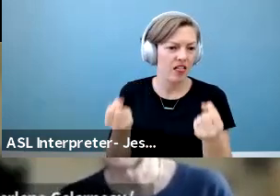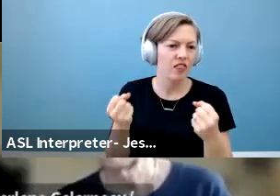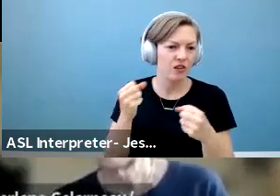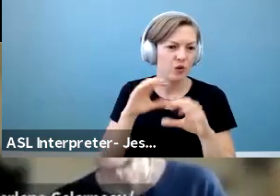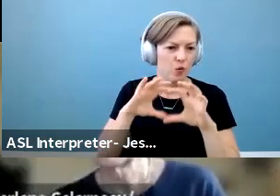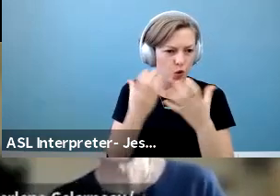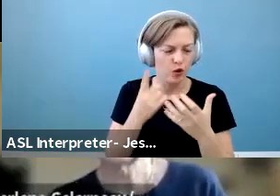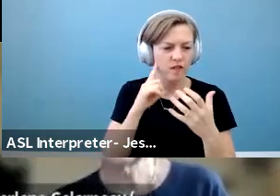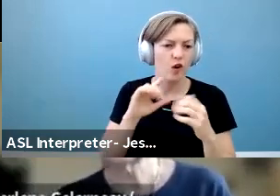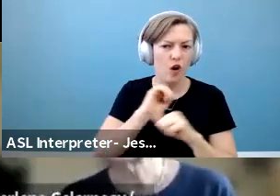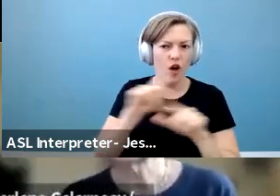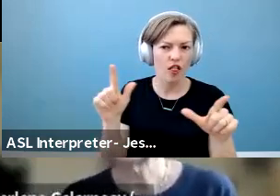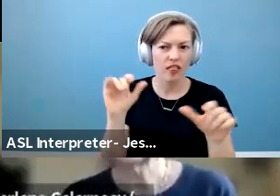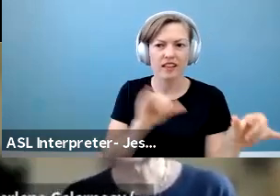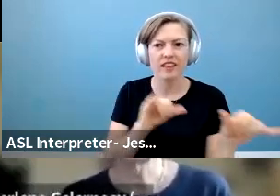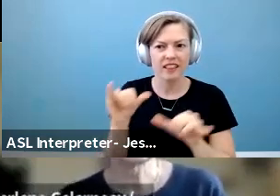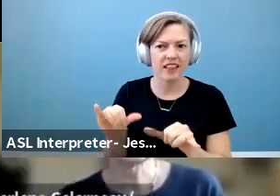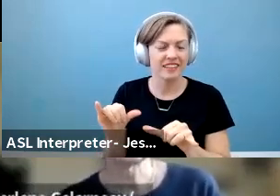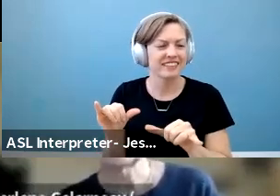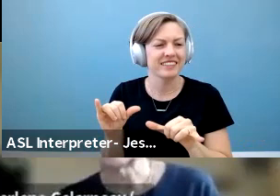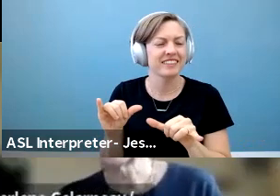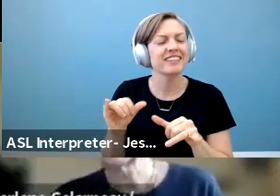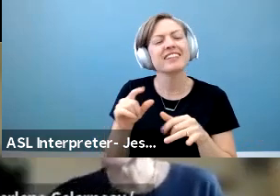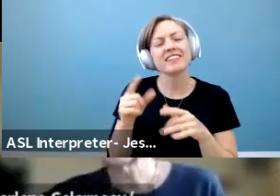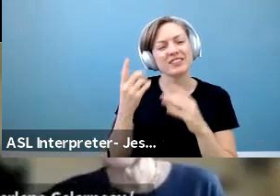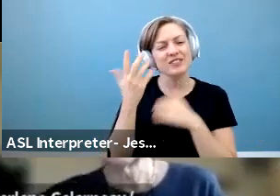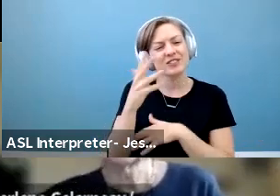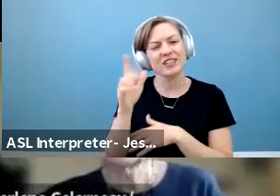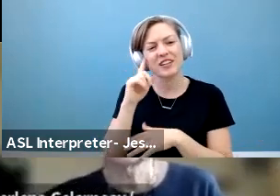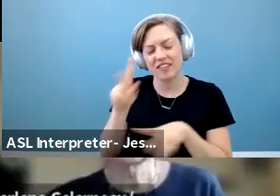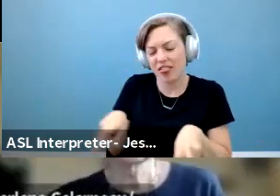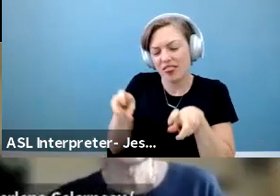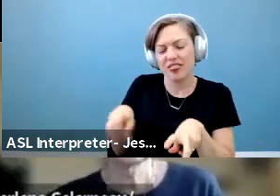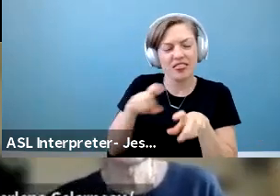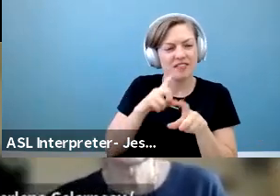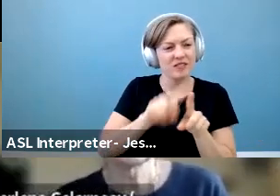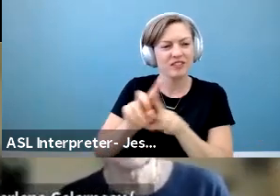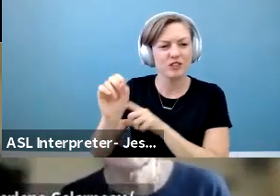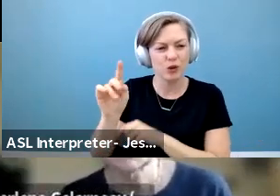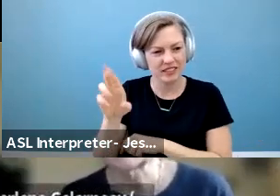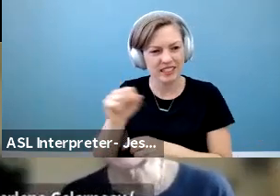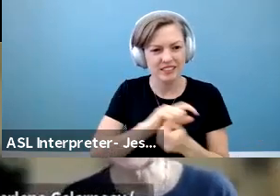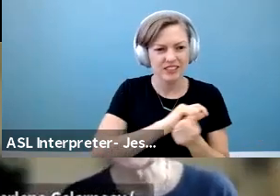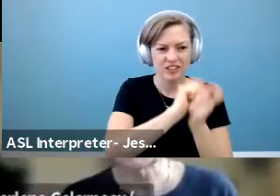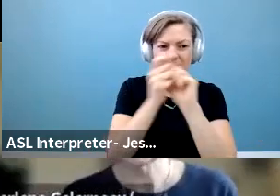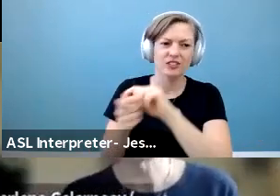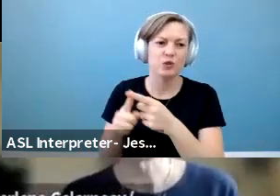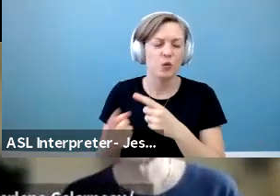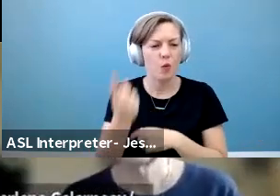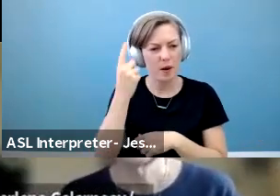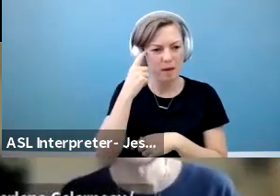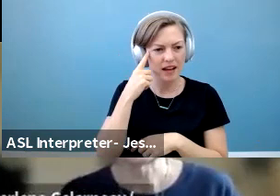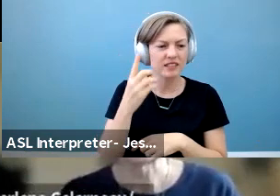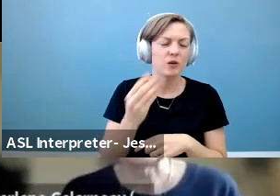all. Like a tree, anti-eugenics draws from many sources and transforms them into a one mind and one